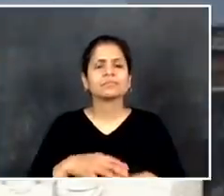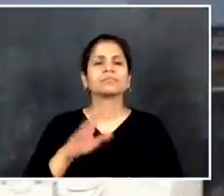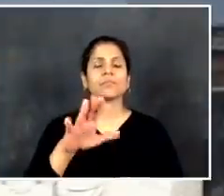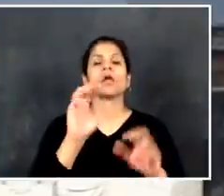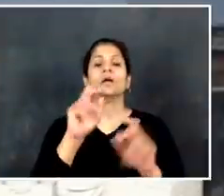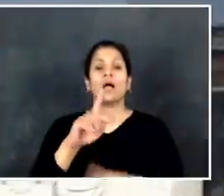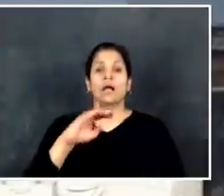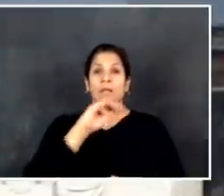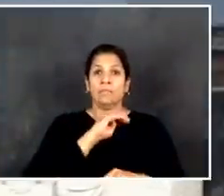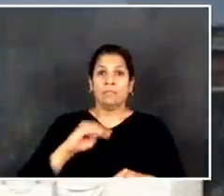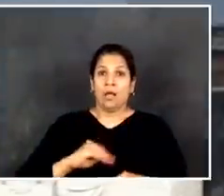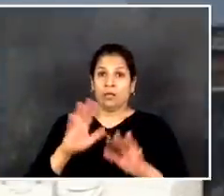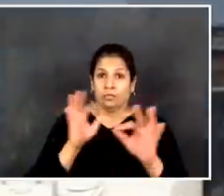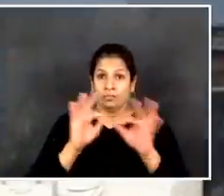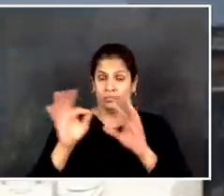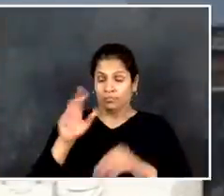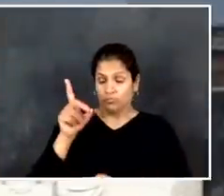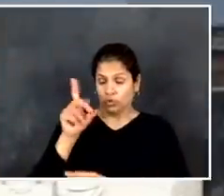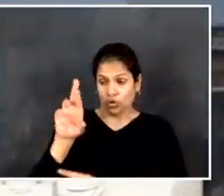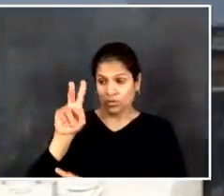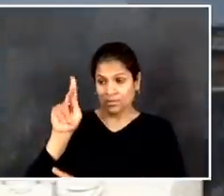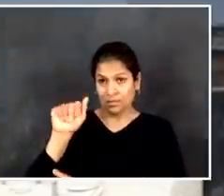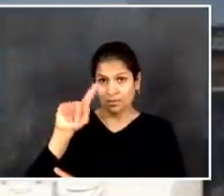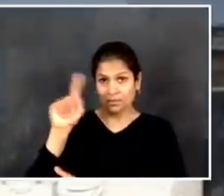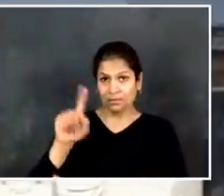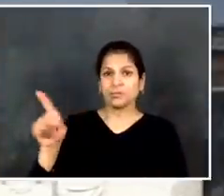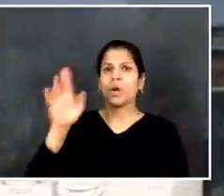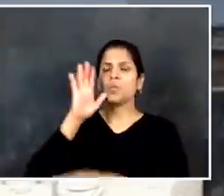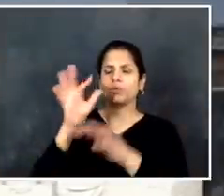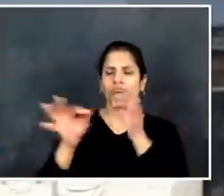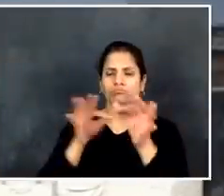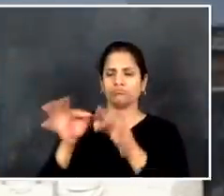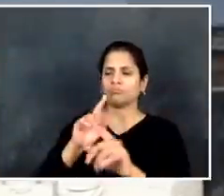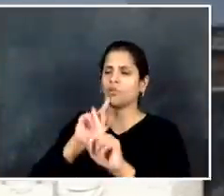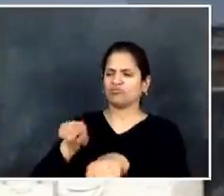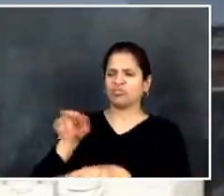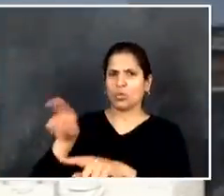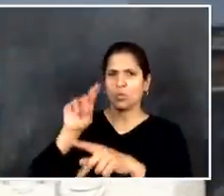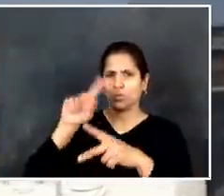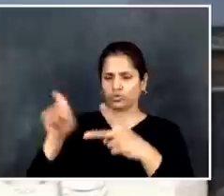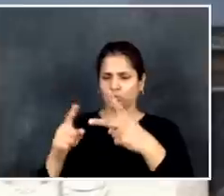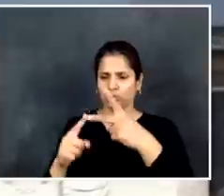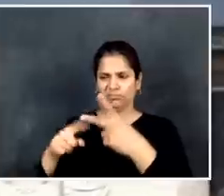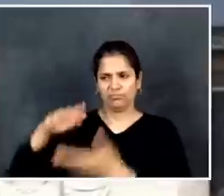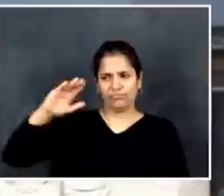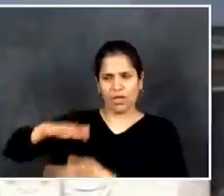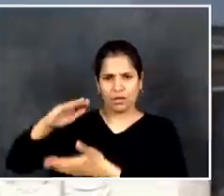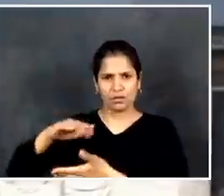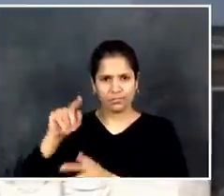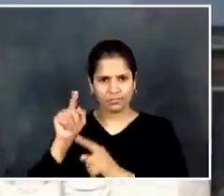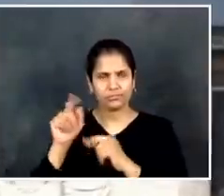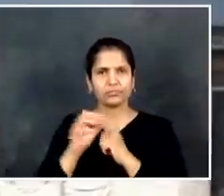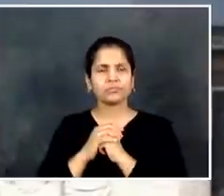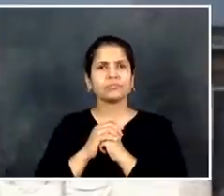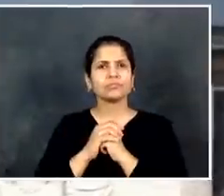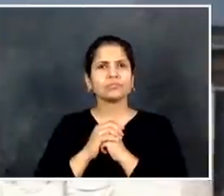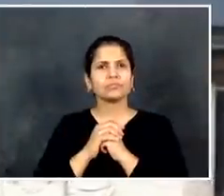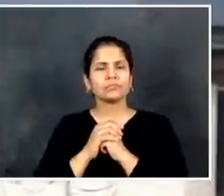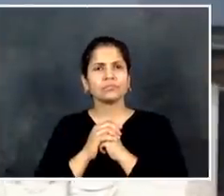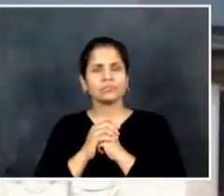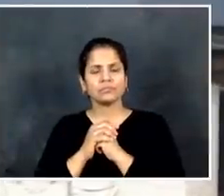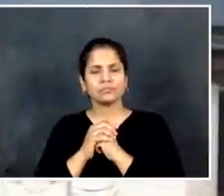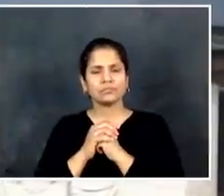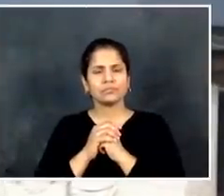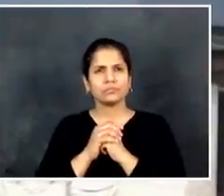on, one, what a bridge ventilator allows, and two, on